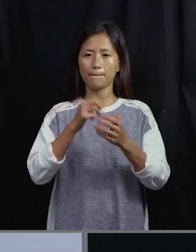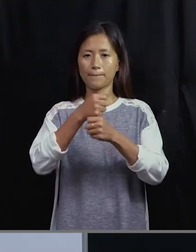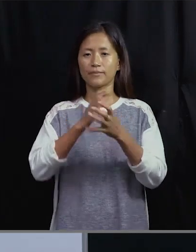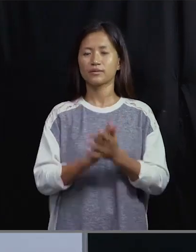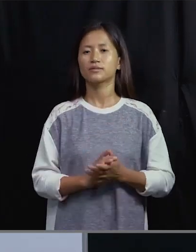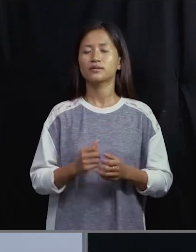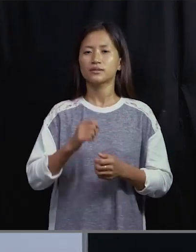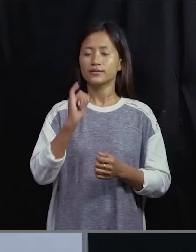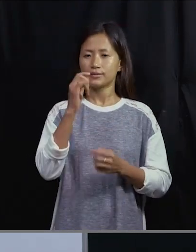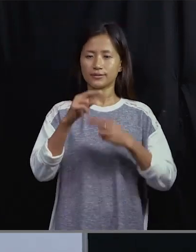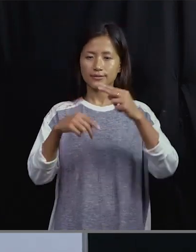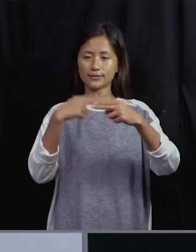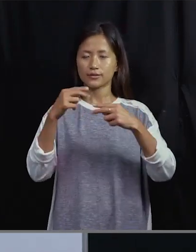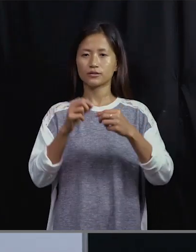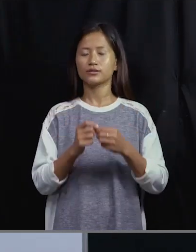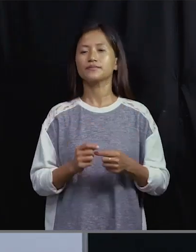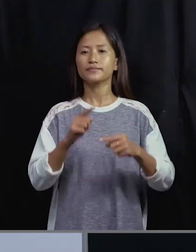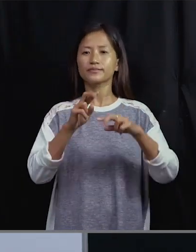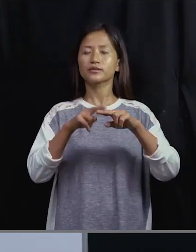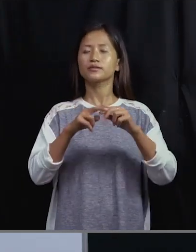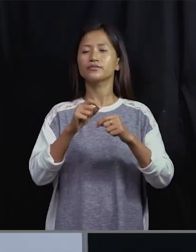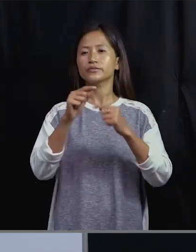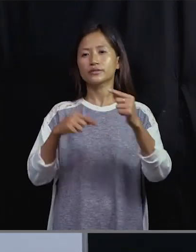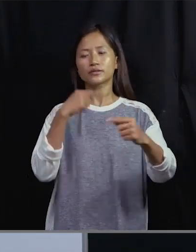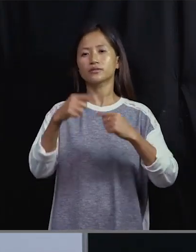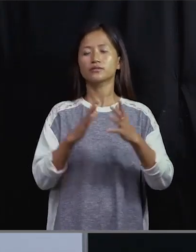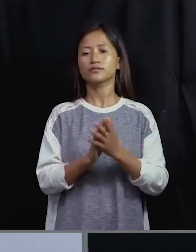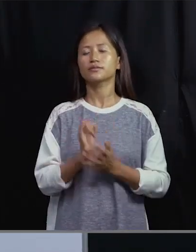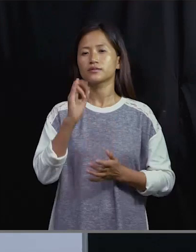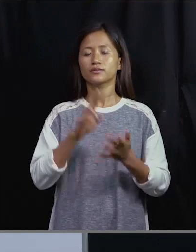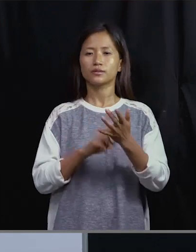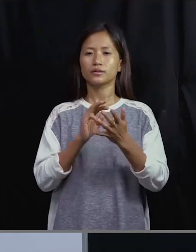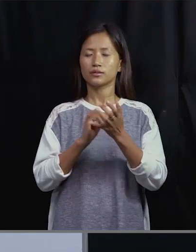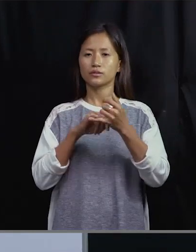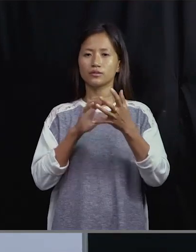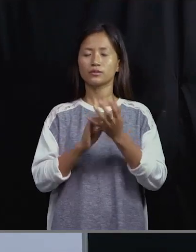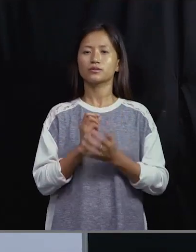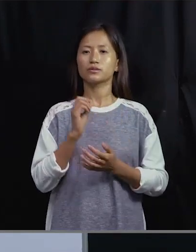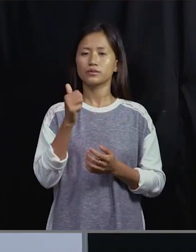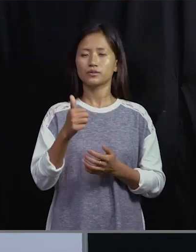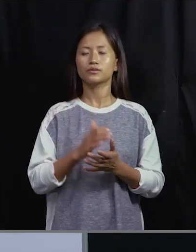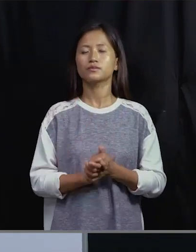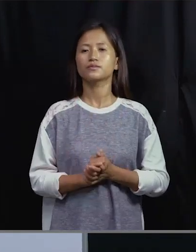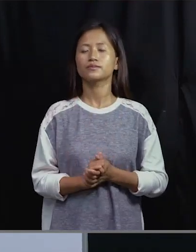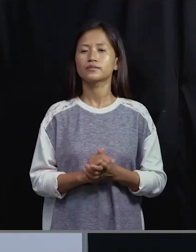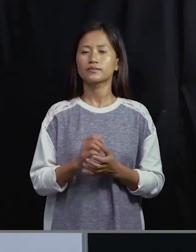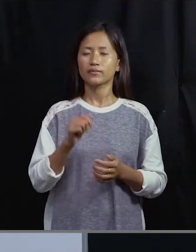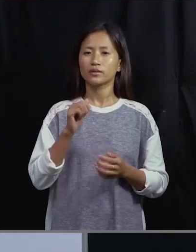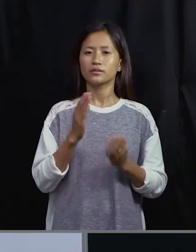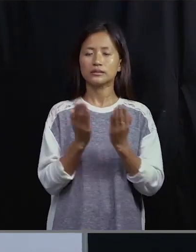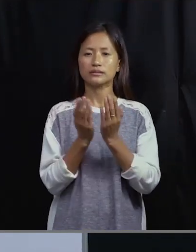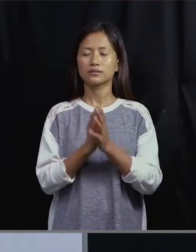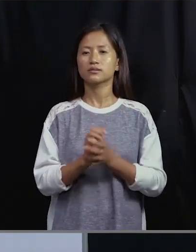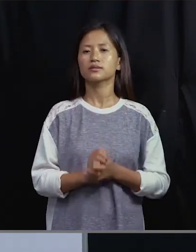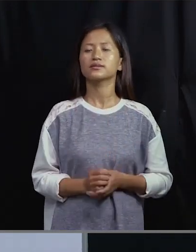the industry: producer goods, consumer goods, and intermediate goods. Now coming to this industry, okay, we will study